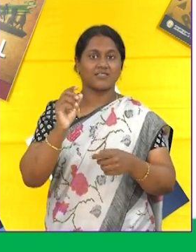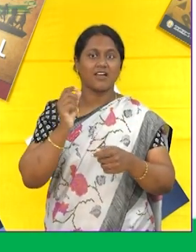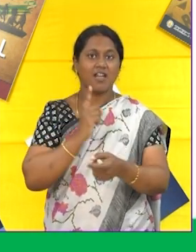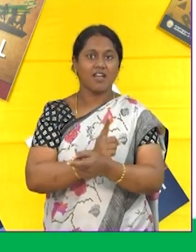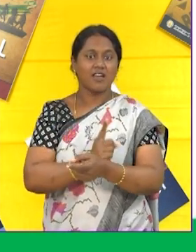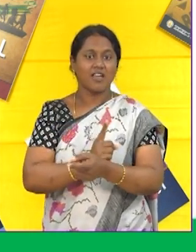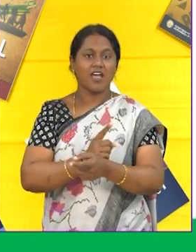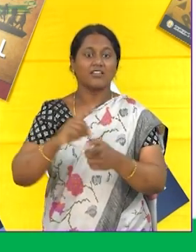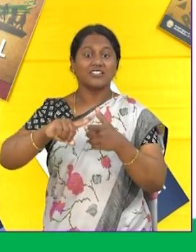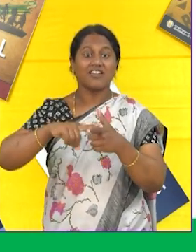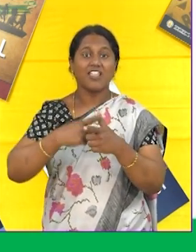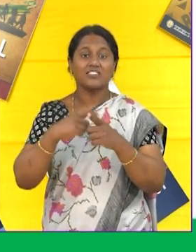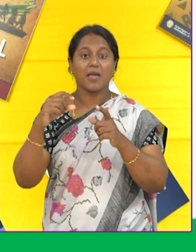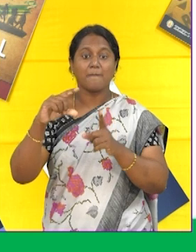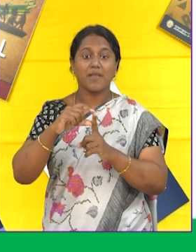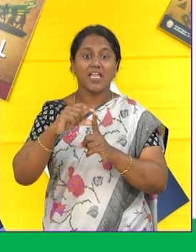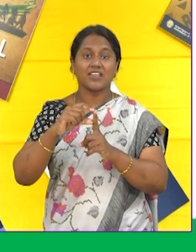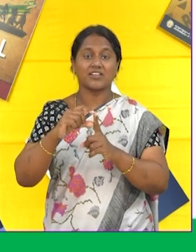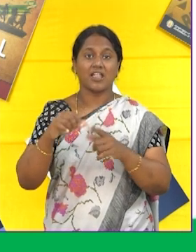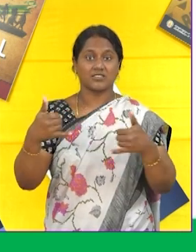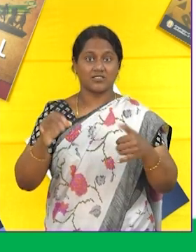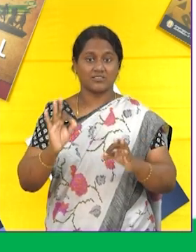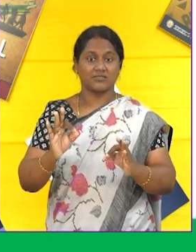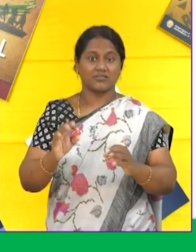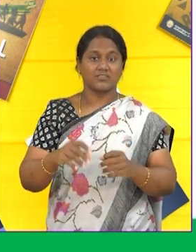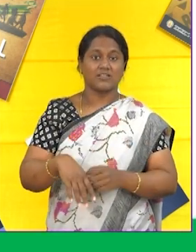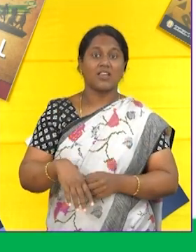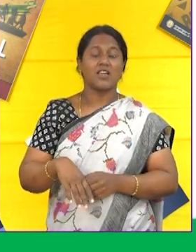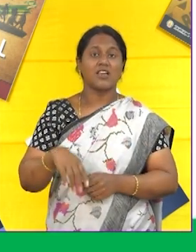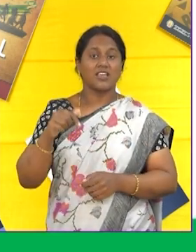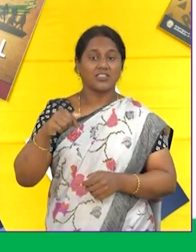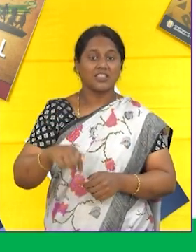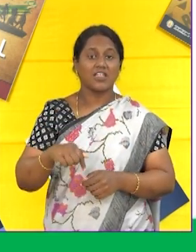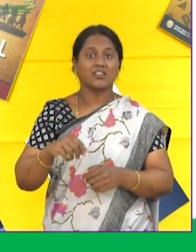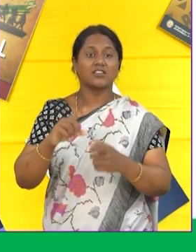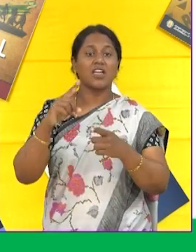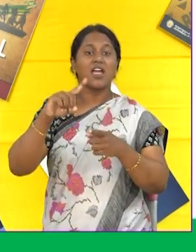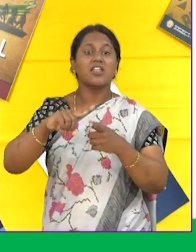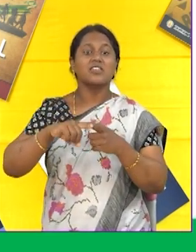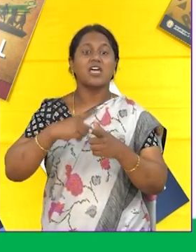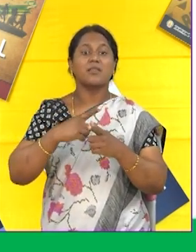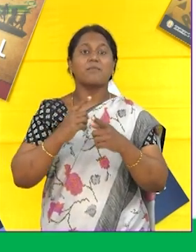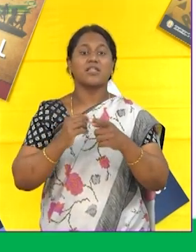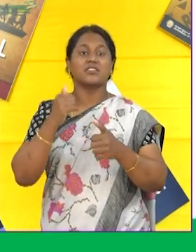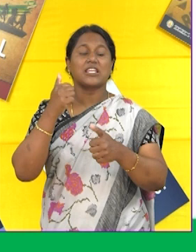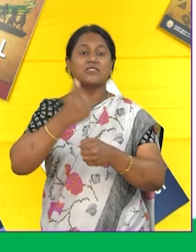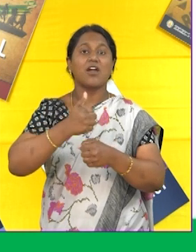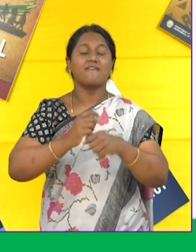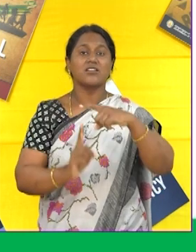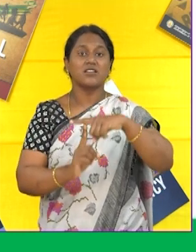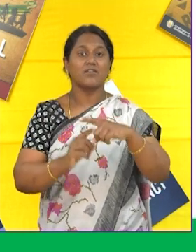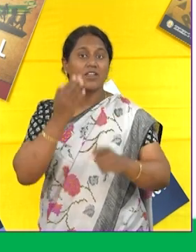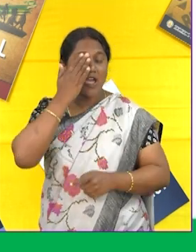humorist, journalist, playwright and celebrated wit. This Thurber is from America. He is an